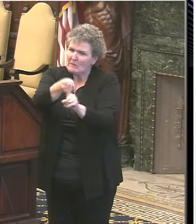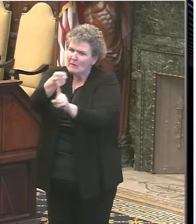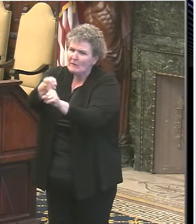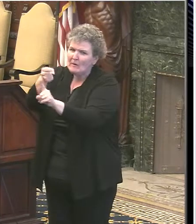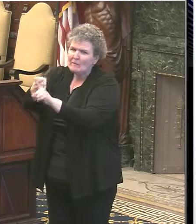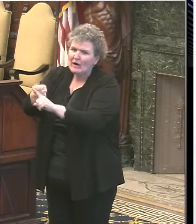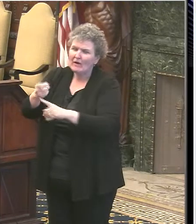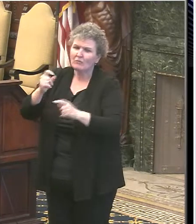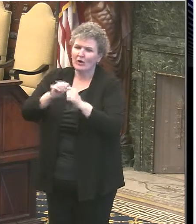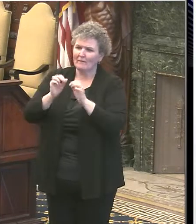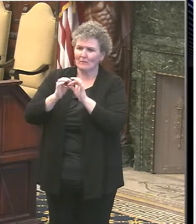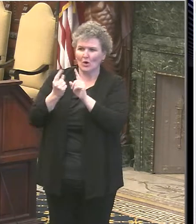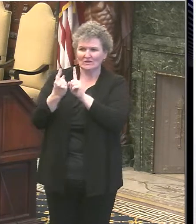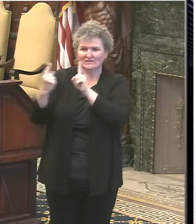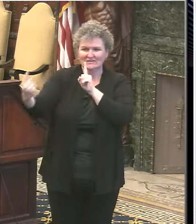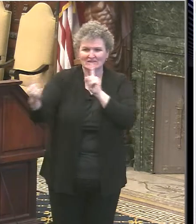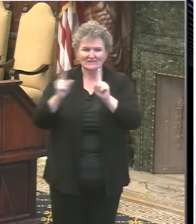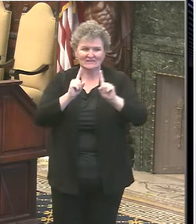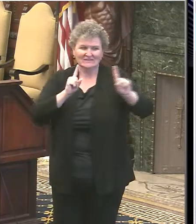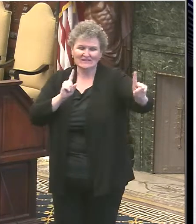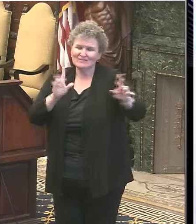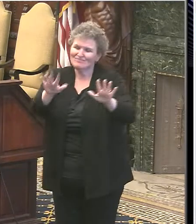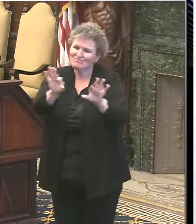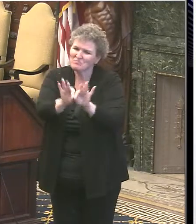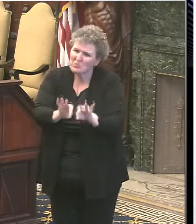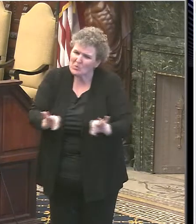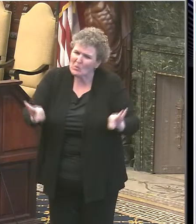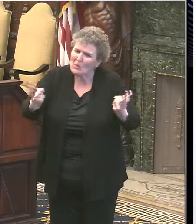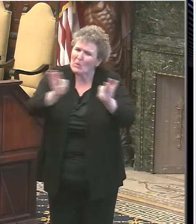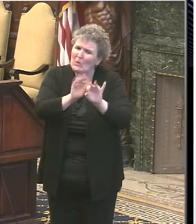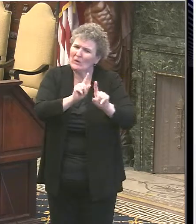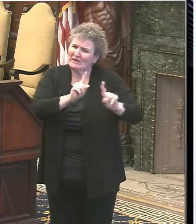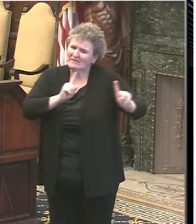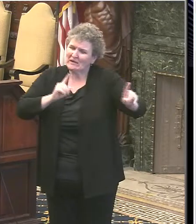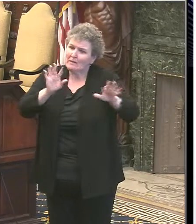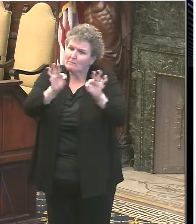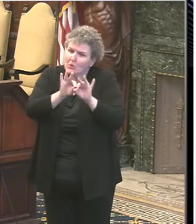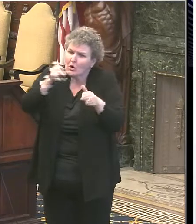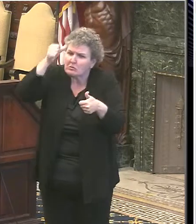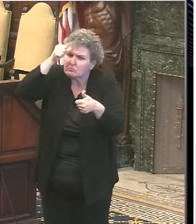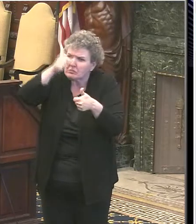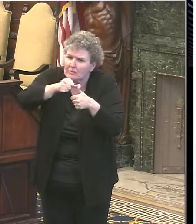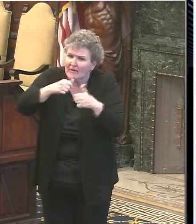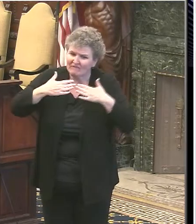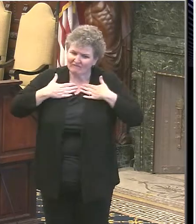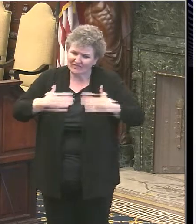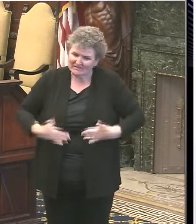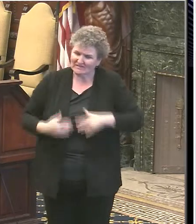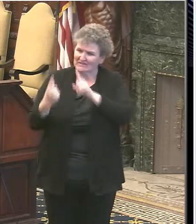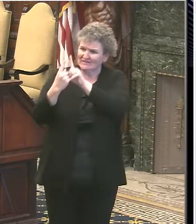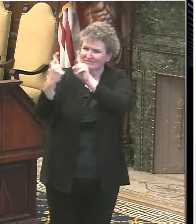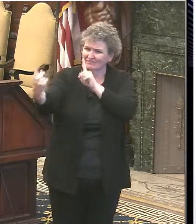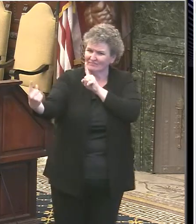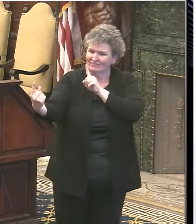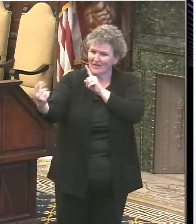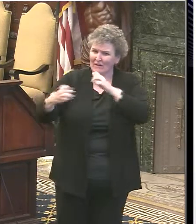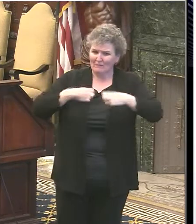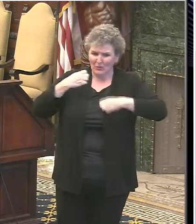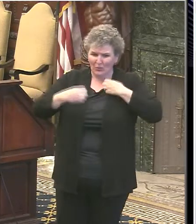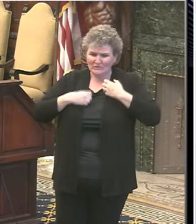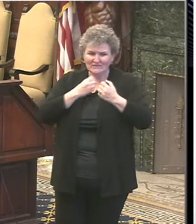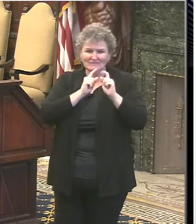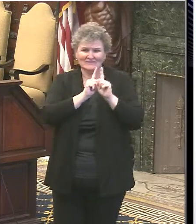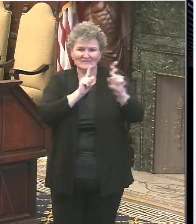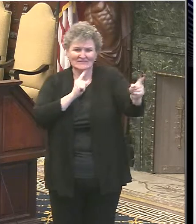takes its toll. It is these times that we need to remember that physical distancing and emotional distancing are not the same